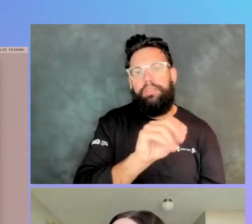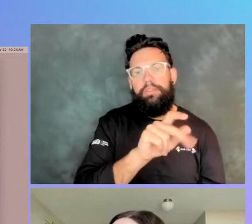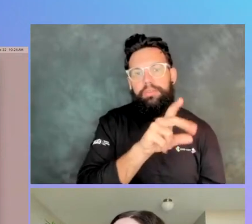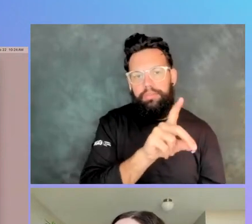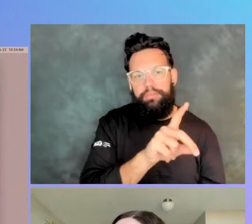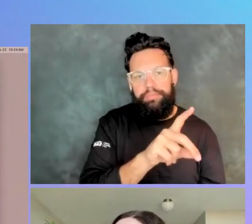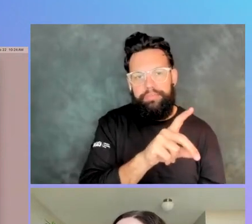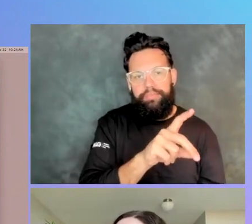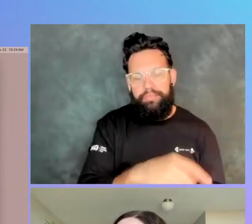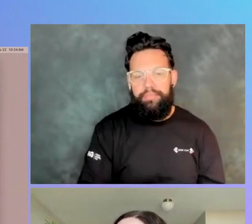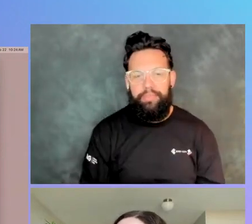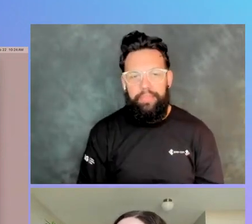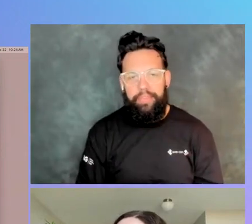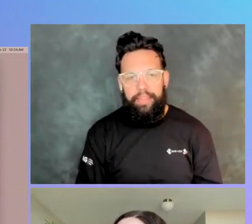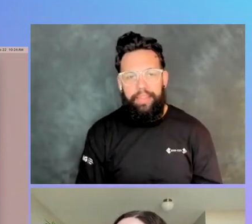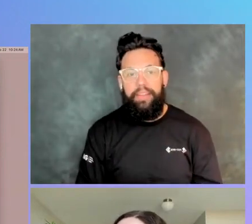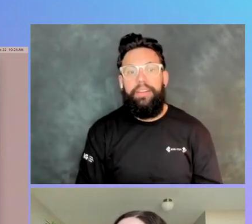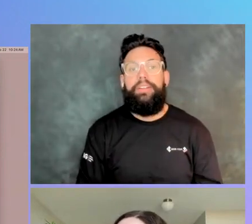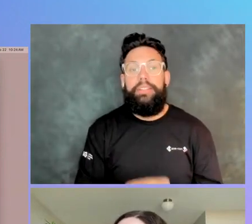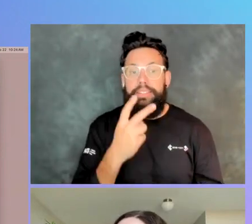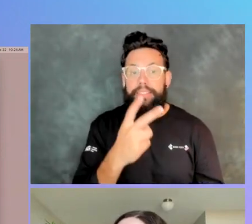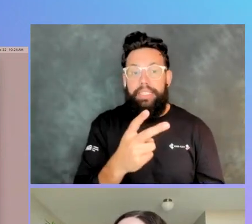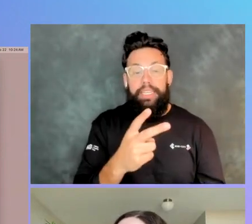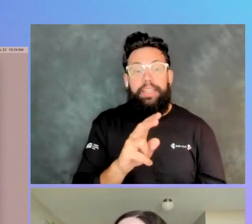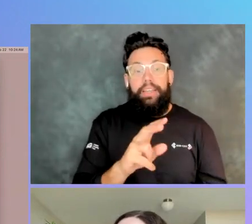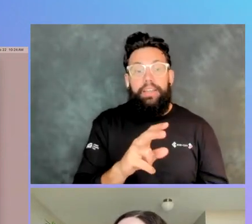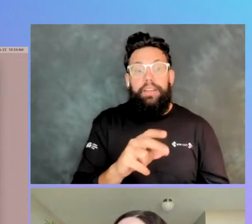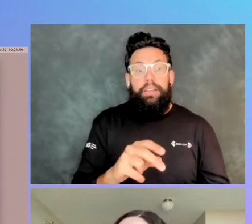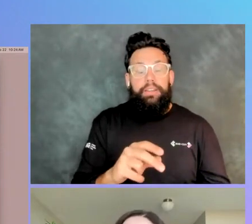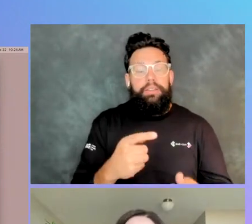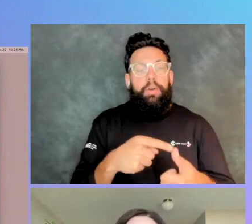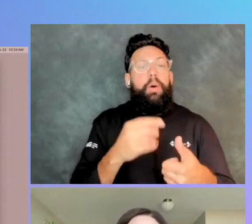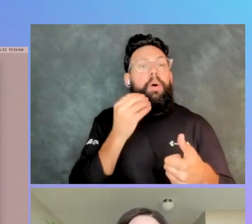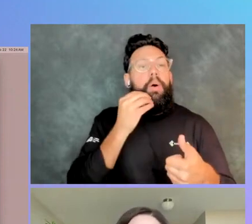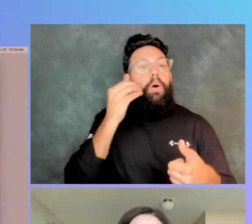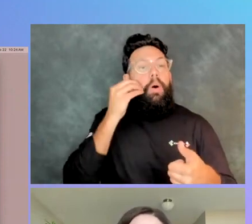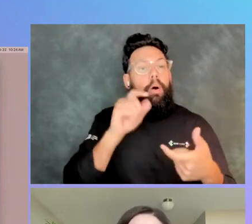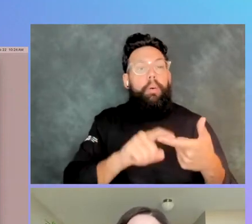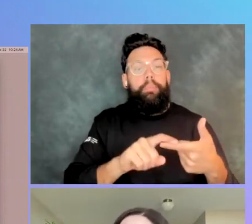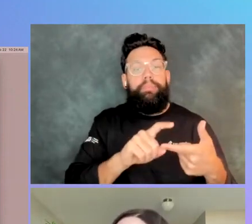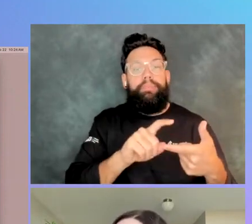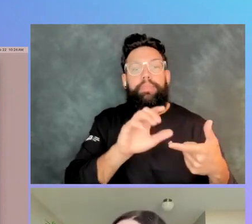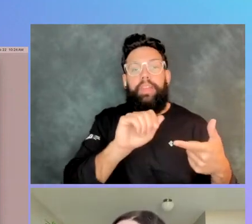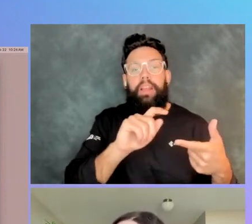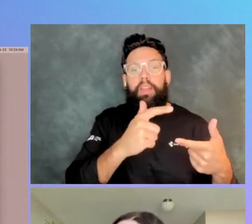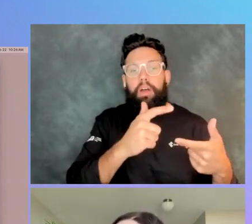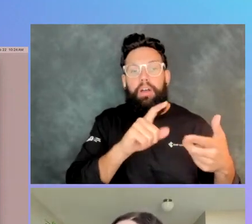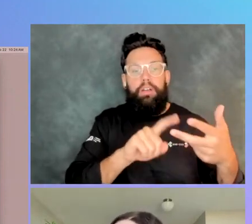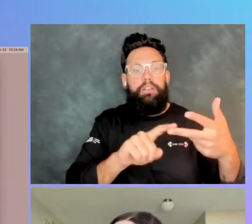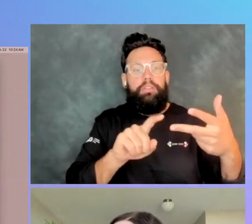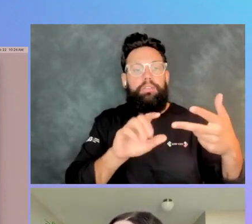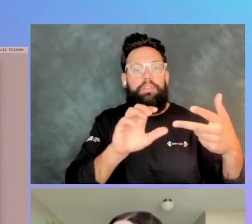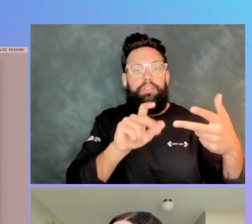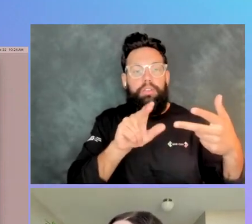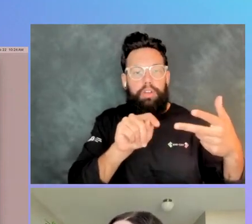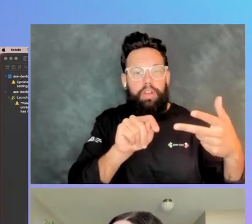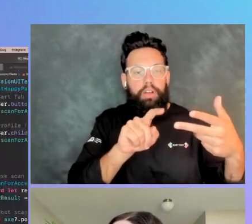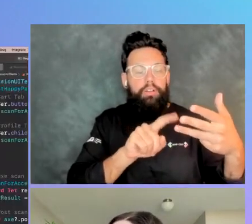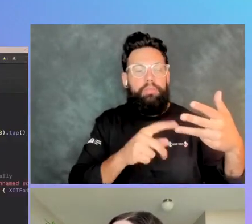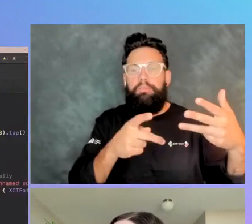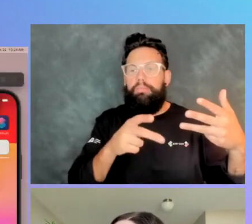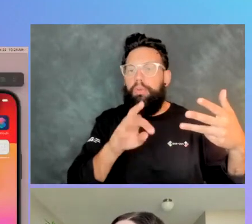up now. So we can see each of those 4 scans, home, catalog, cart, and profile, have now been pushed to our mobile dashboard.